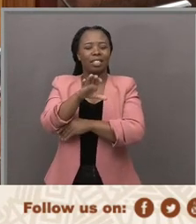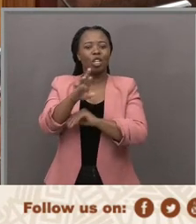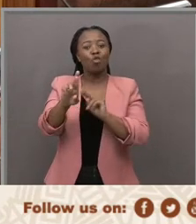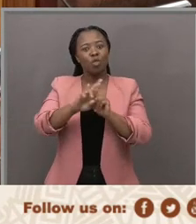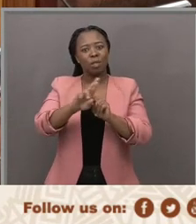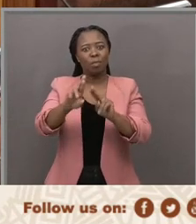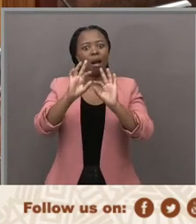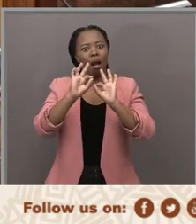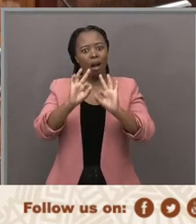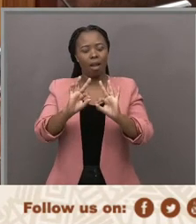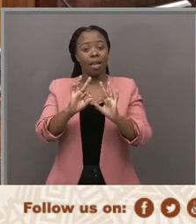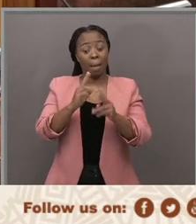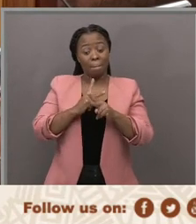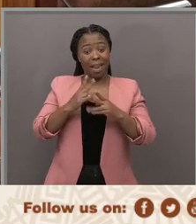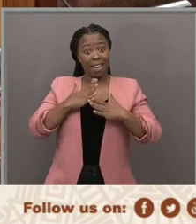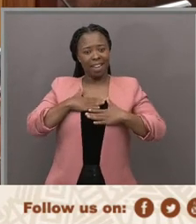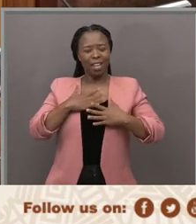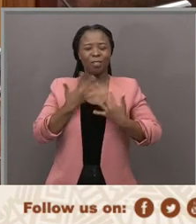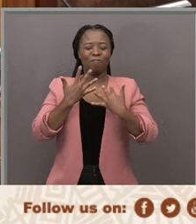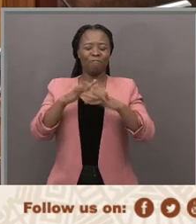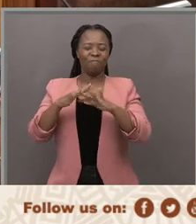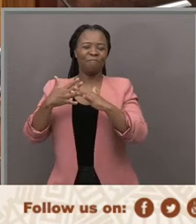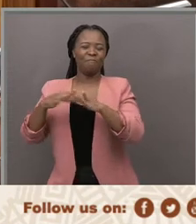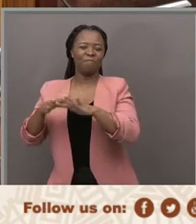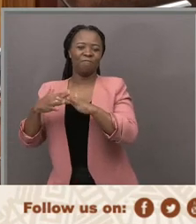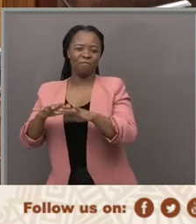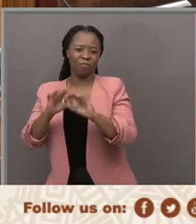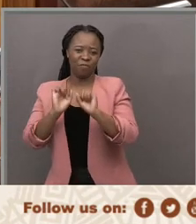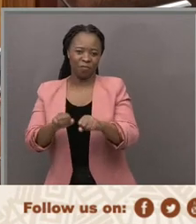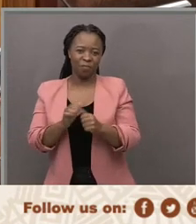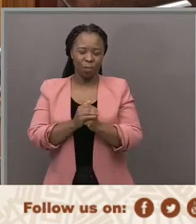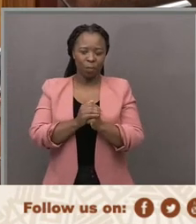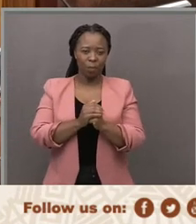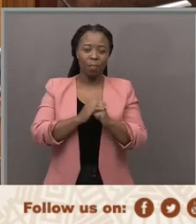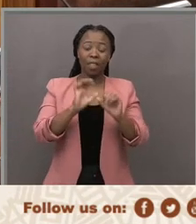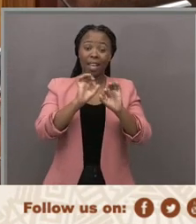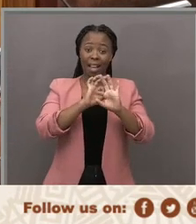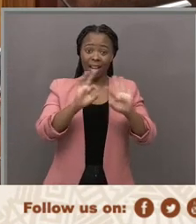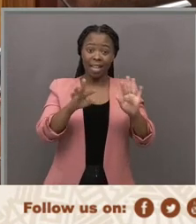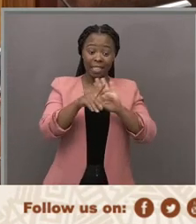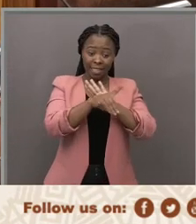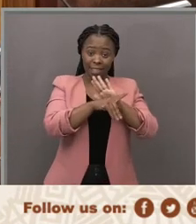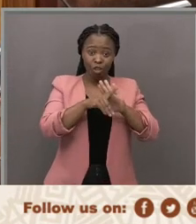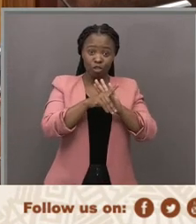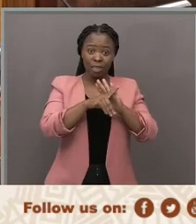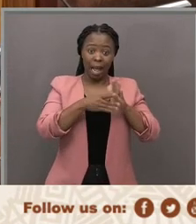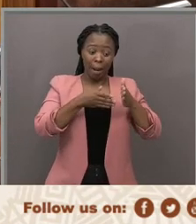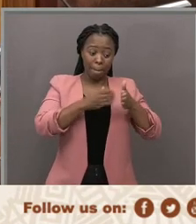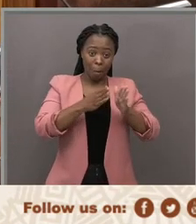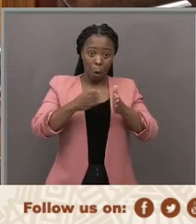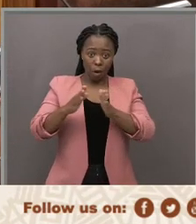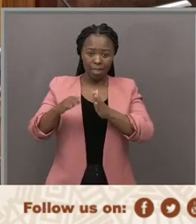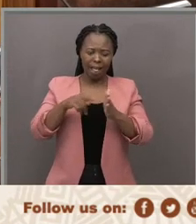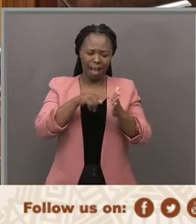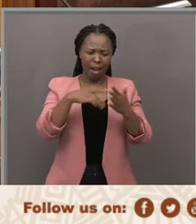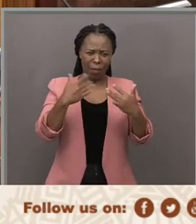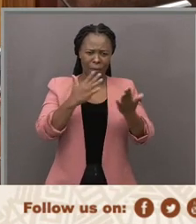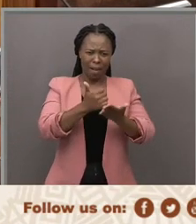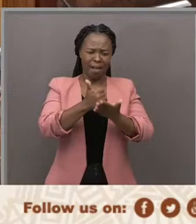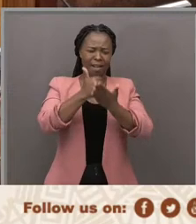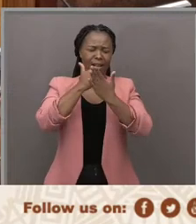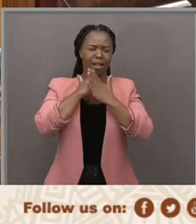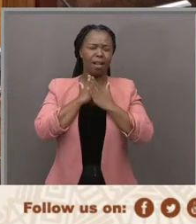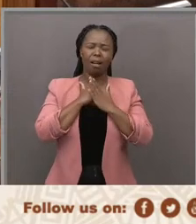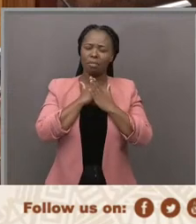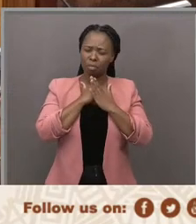our plans. One clear thing is that the district development model has helped us in a very big